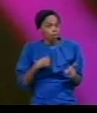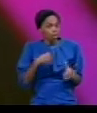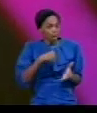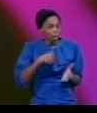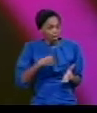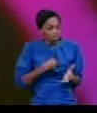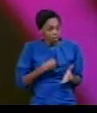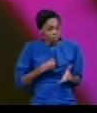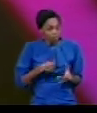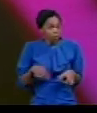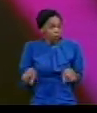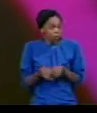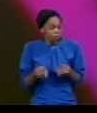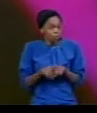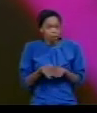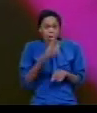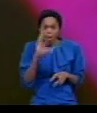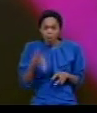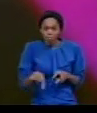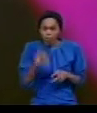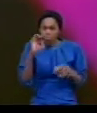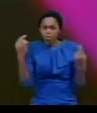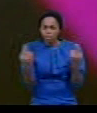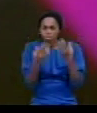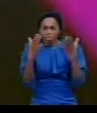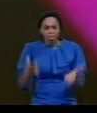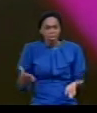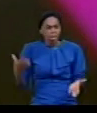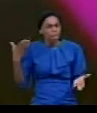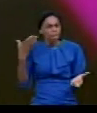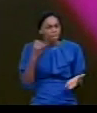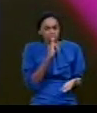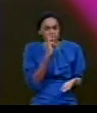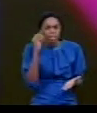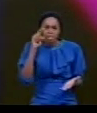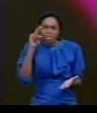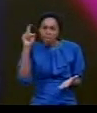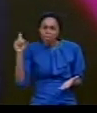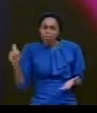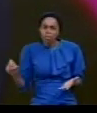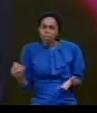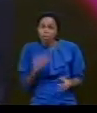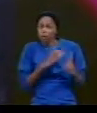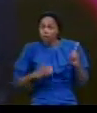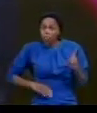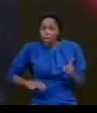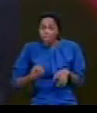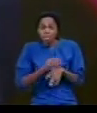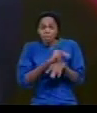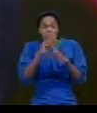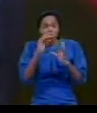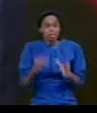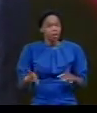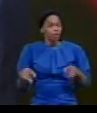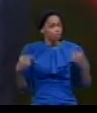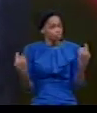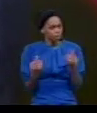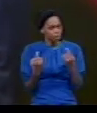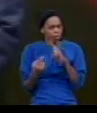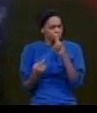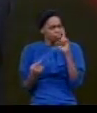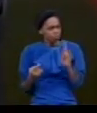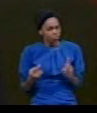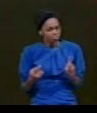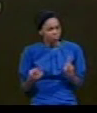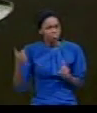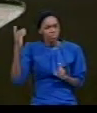also are found sinners, is therefore Christ the minister of sin? God